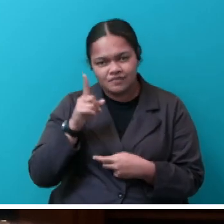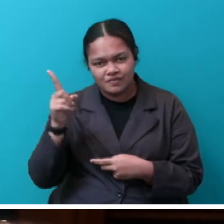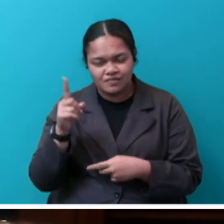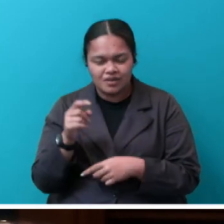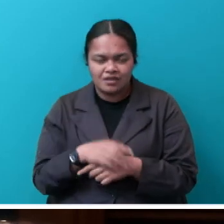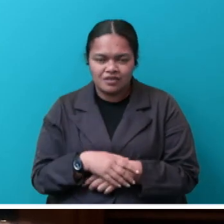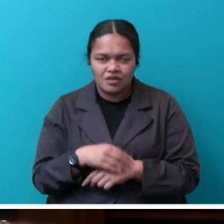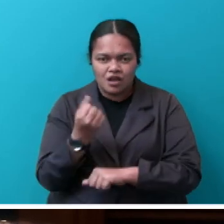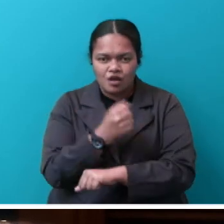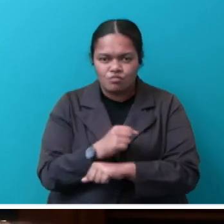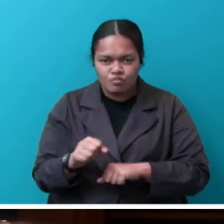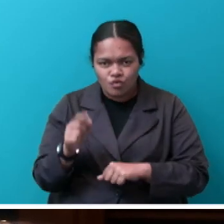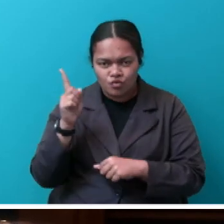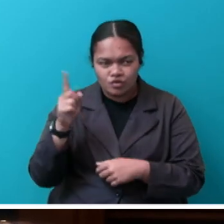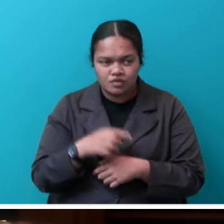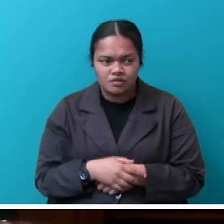those